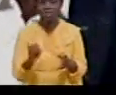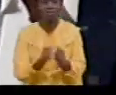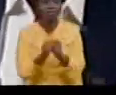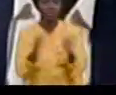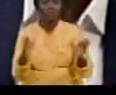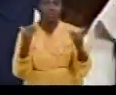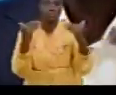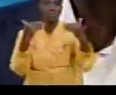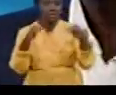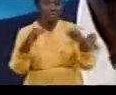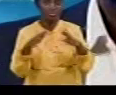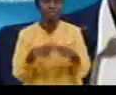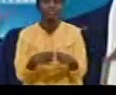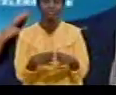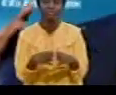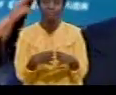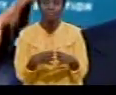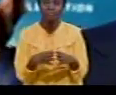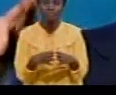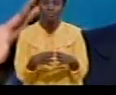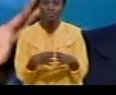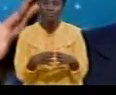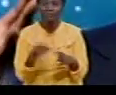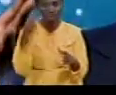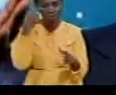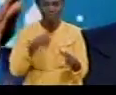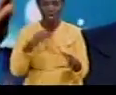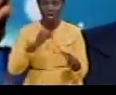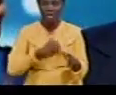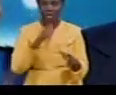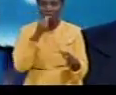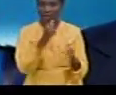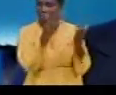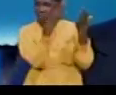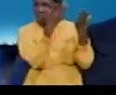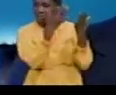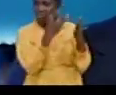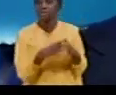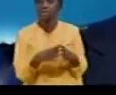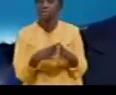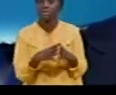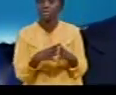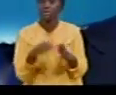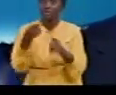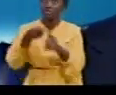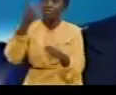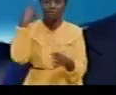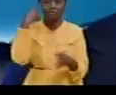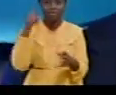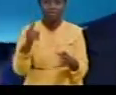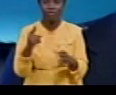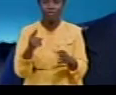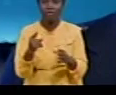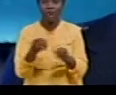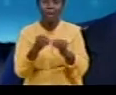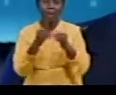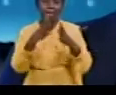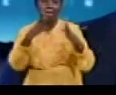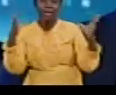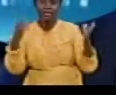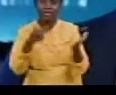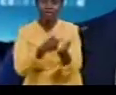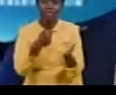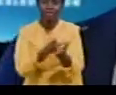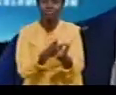rather. Now, I'm looking up onto God for massive gospel explosion.